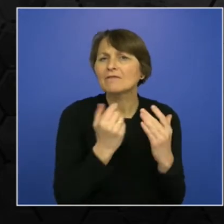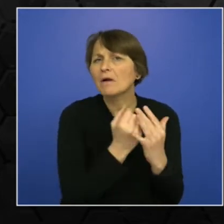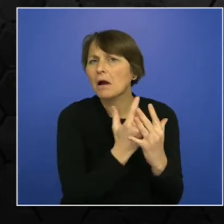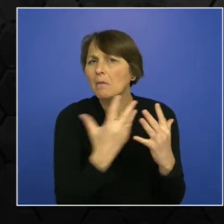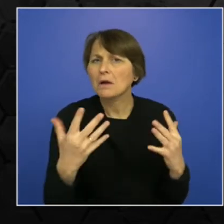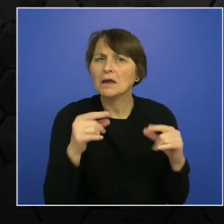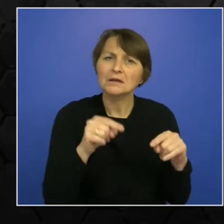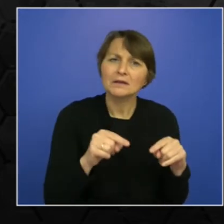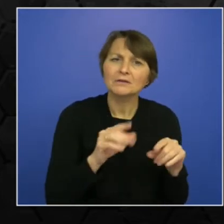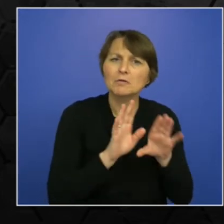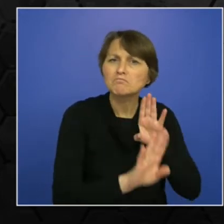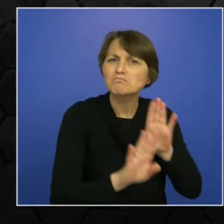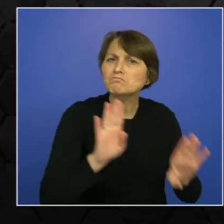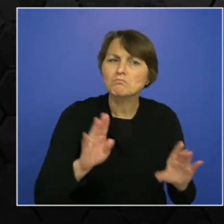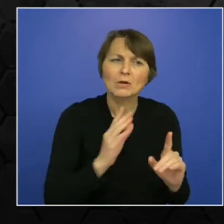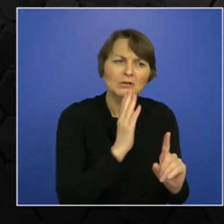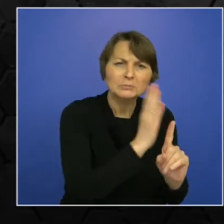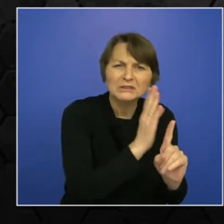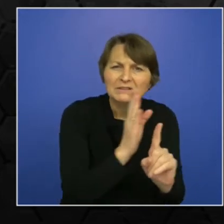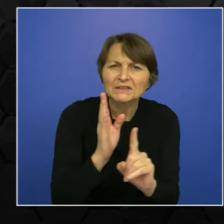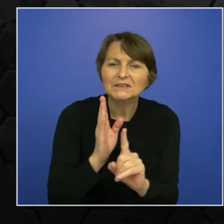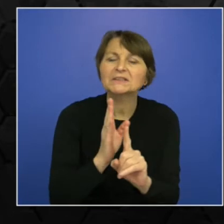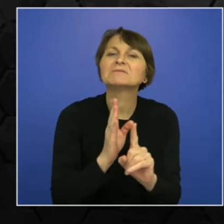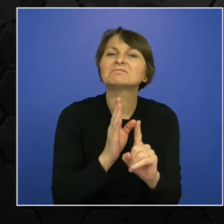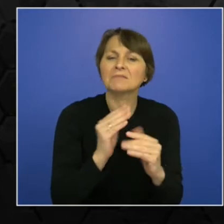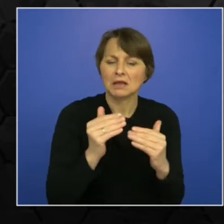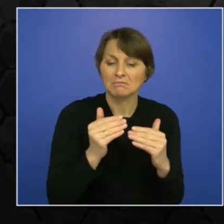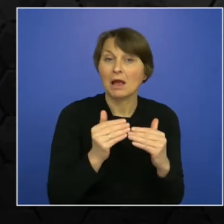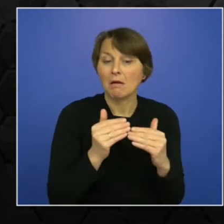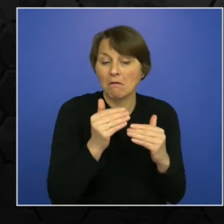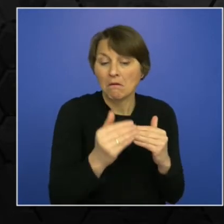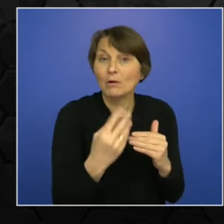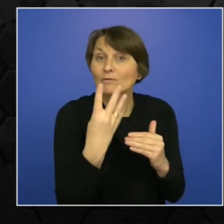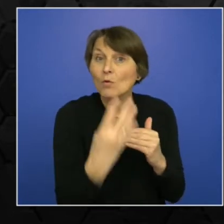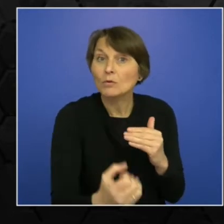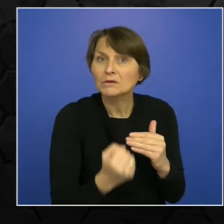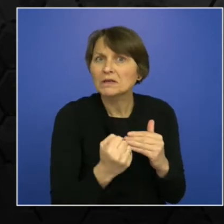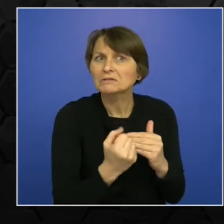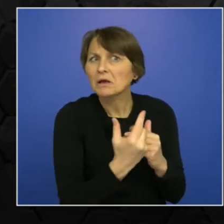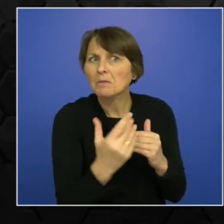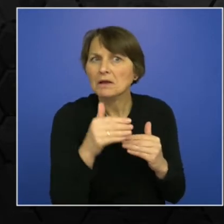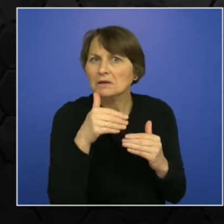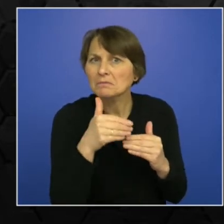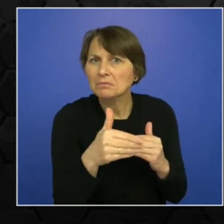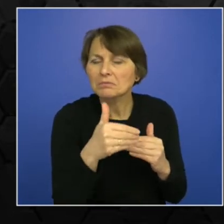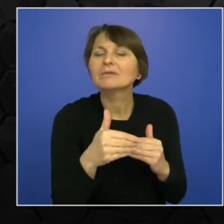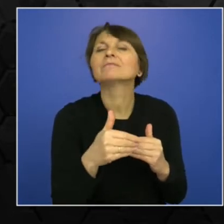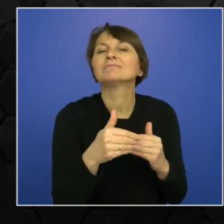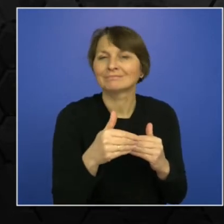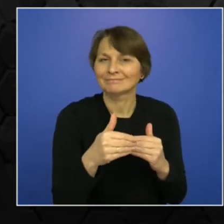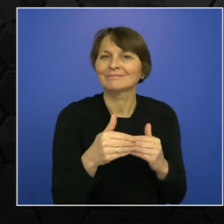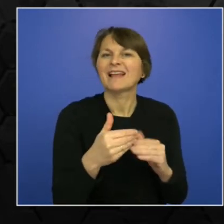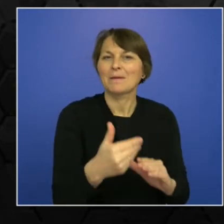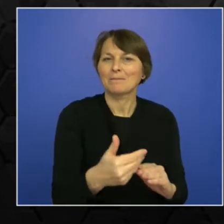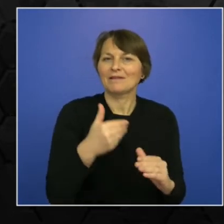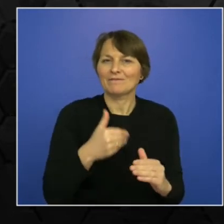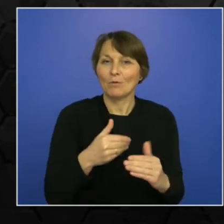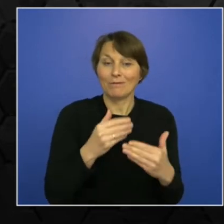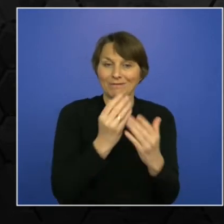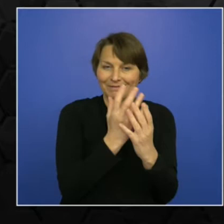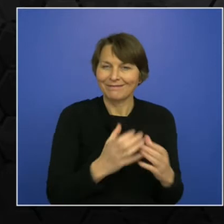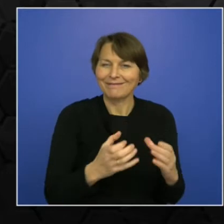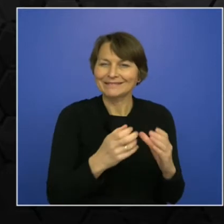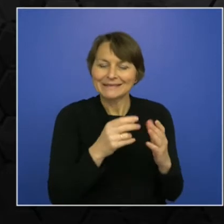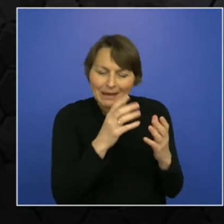of specific city will be 4 years from now. The outcome is labeled that already exist in the data